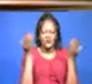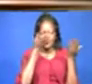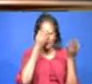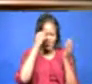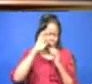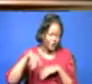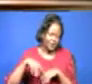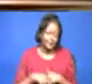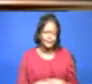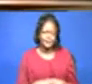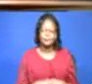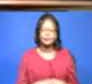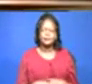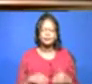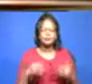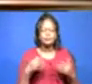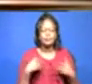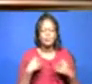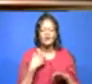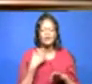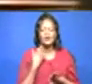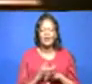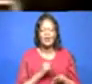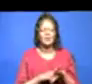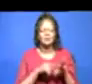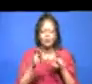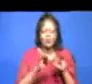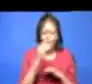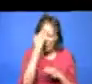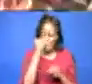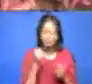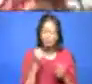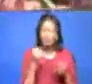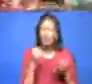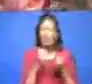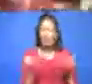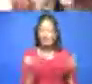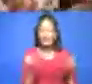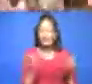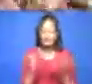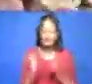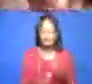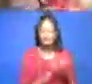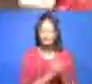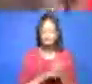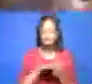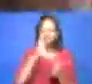Mudavadi alikabiliwa na kibarua kigumu kueleza ni kwa nini alipinga utekelezwaji wa mpango wa maridhiano almaarufu